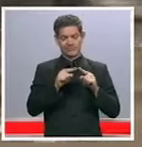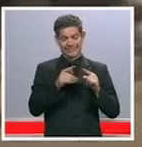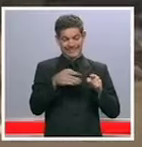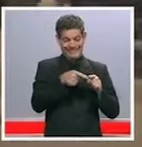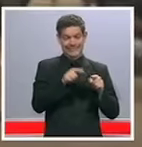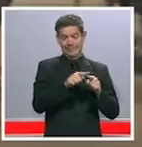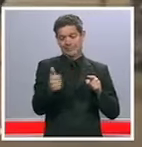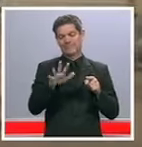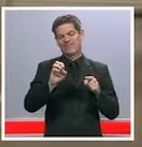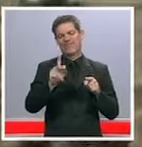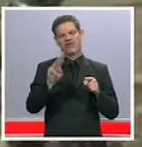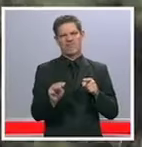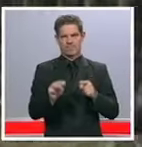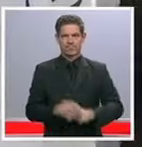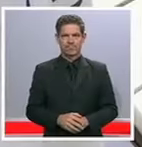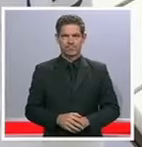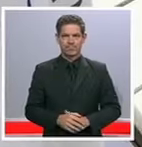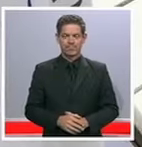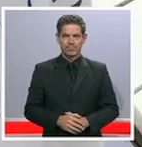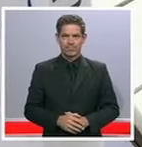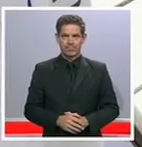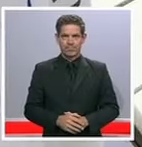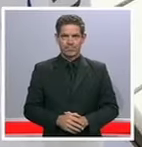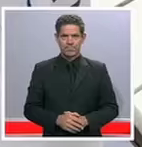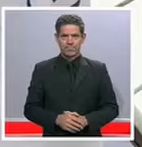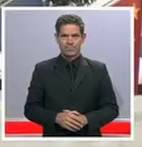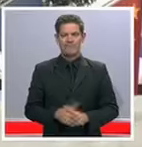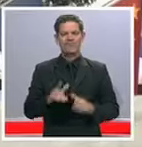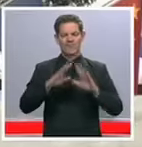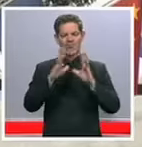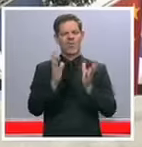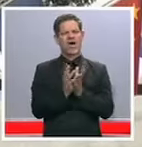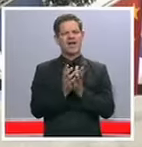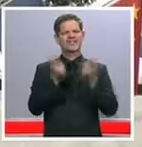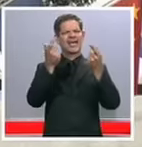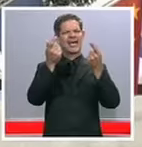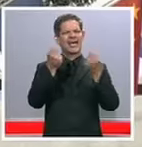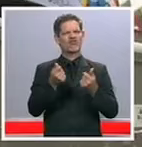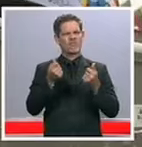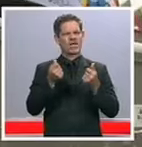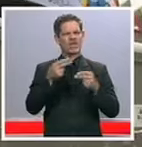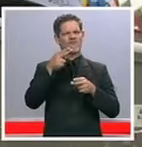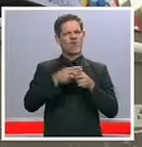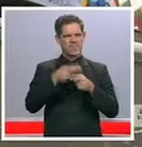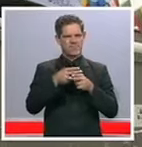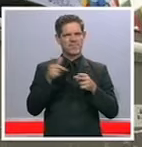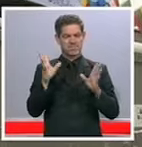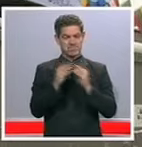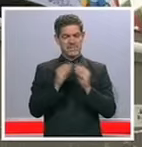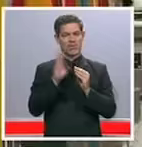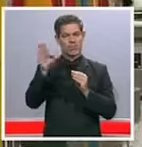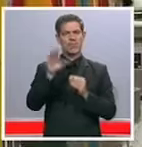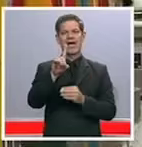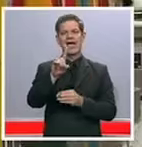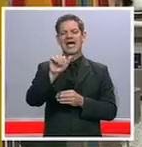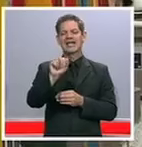kilometers from Shisada. The annual meeting of the World Economic Forum in Davos got underway in earnest today.